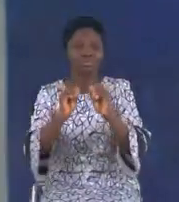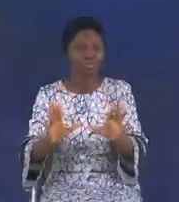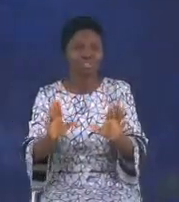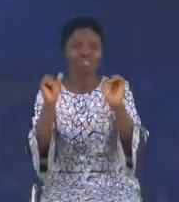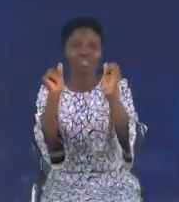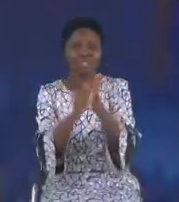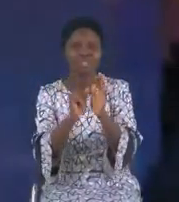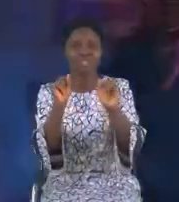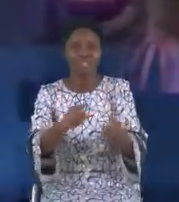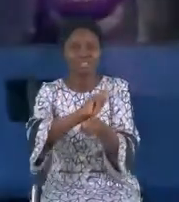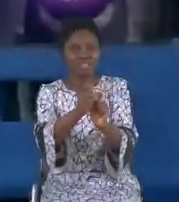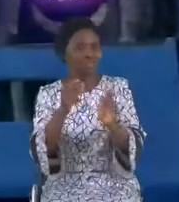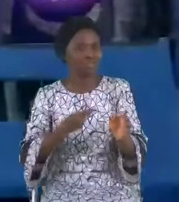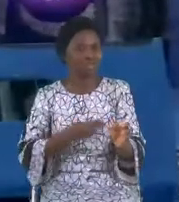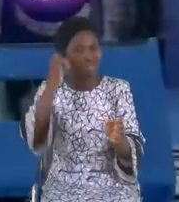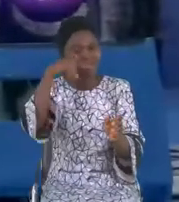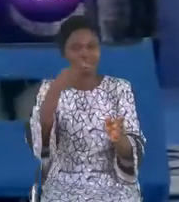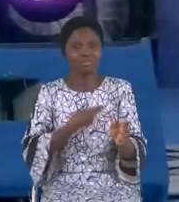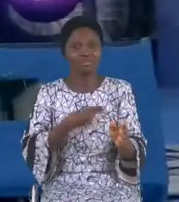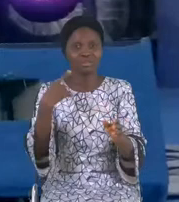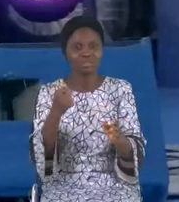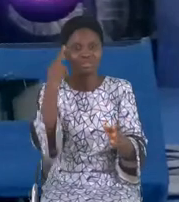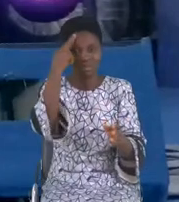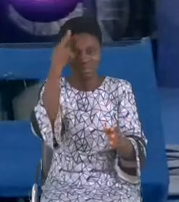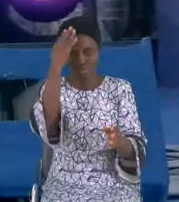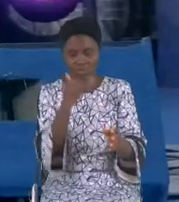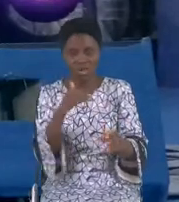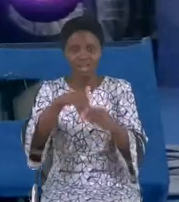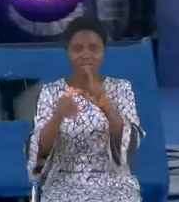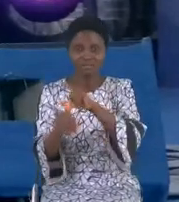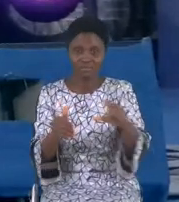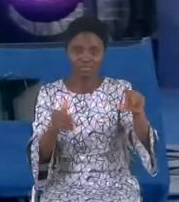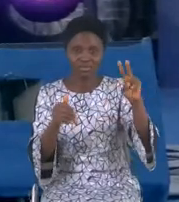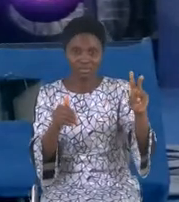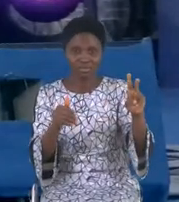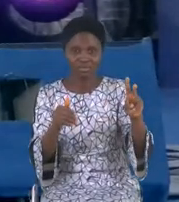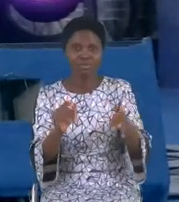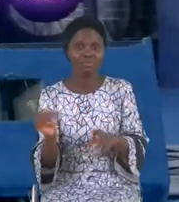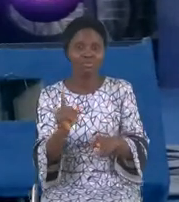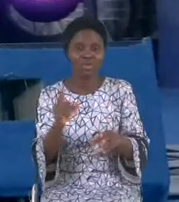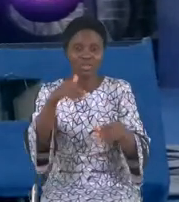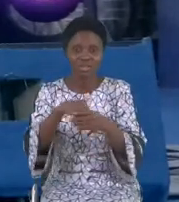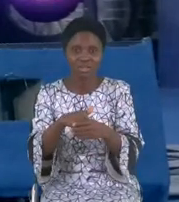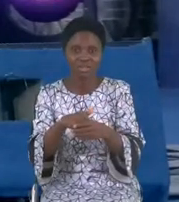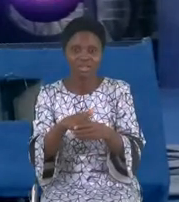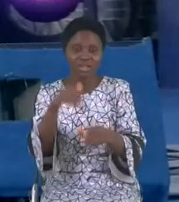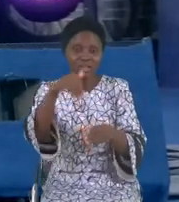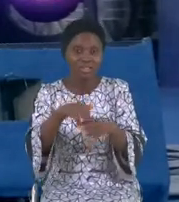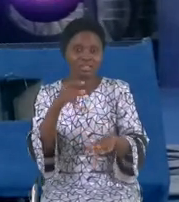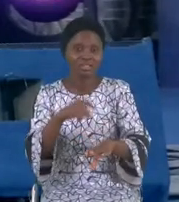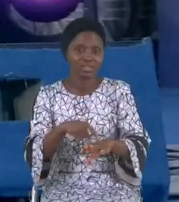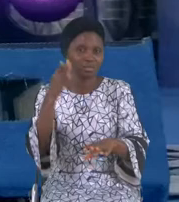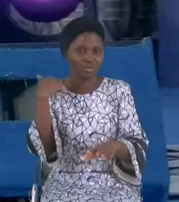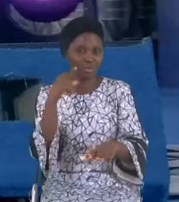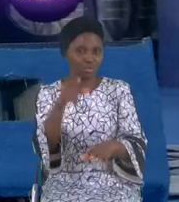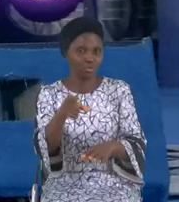the reason why it tells us it too it says it was when in time past you watch